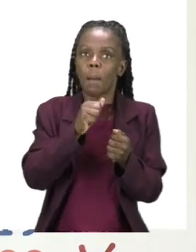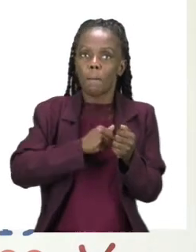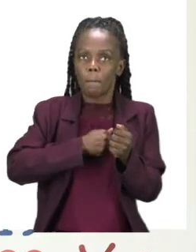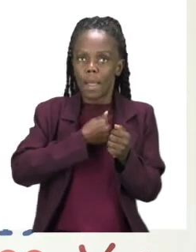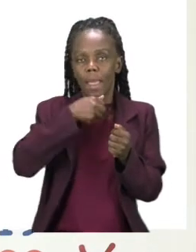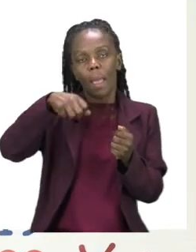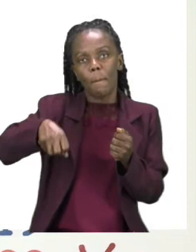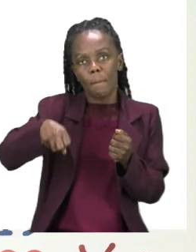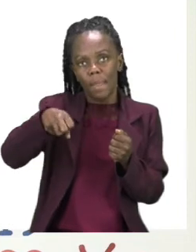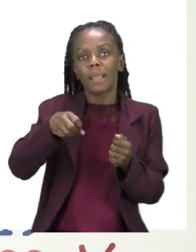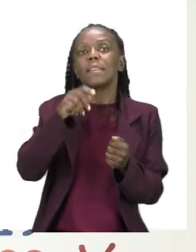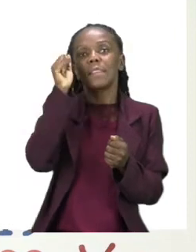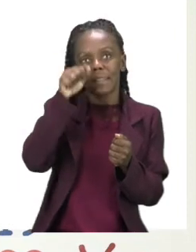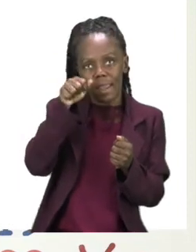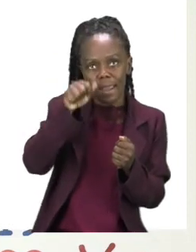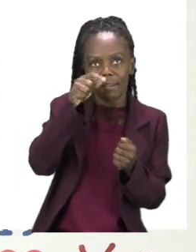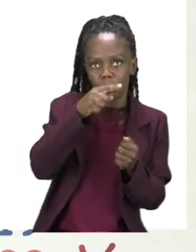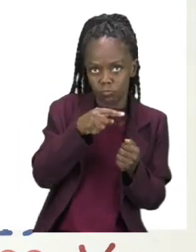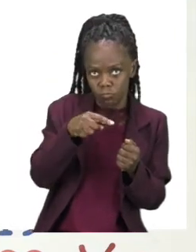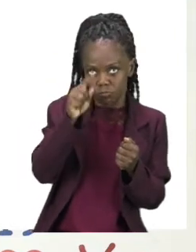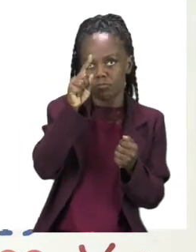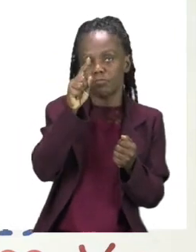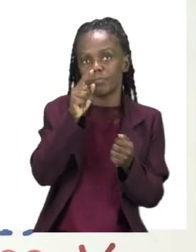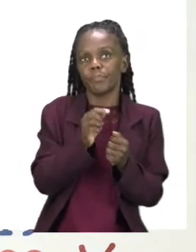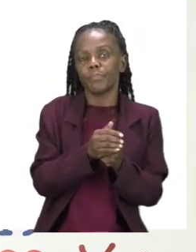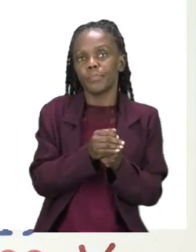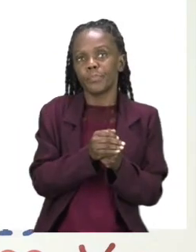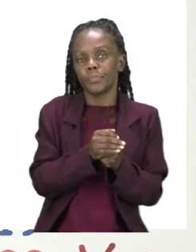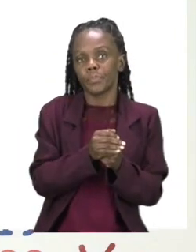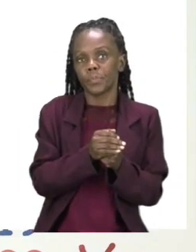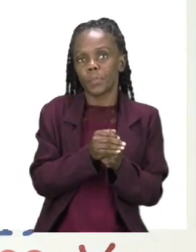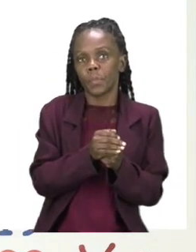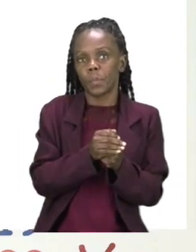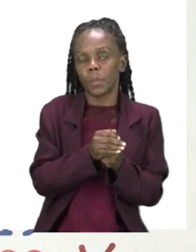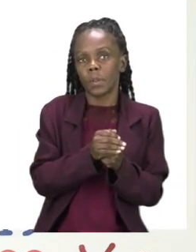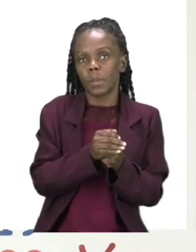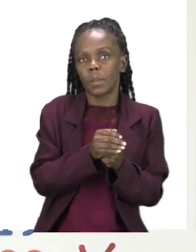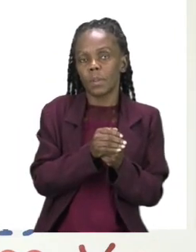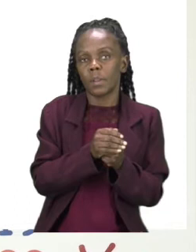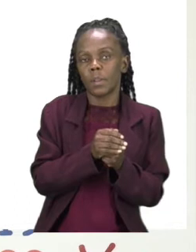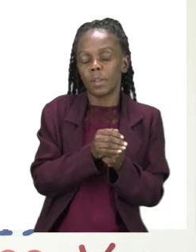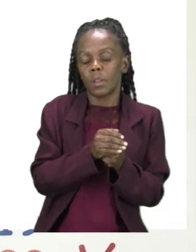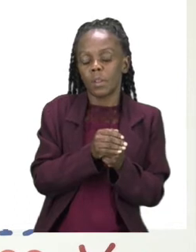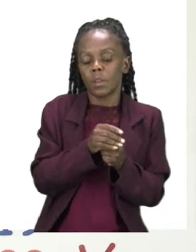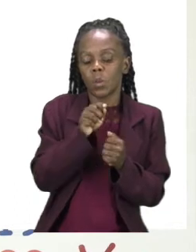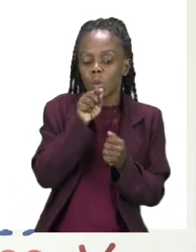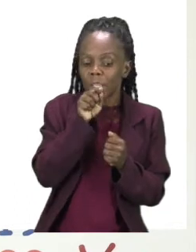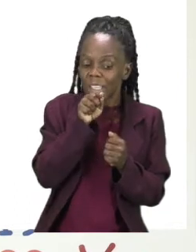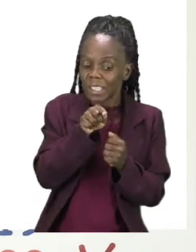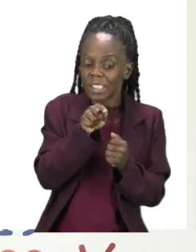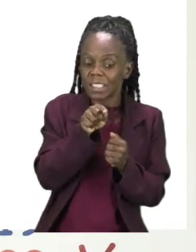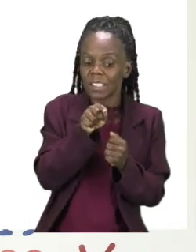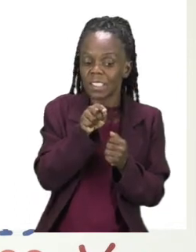correct. But we cannot just write the word it the way it is. We need to put a capital letter